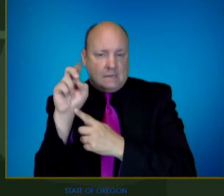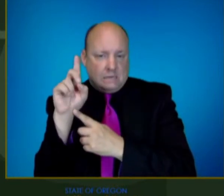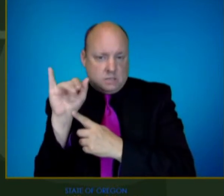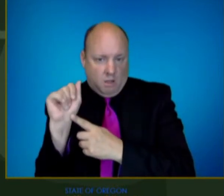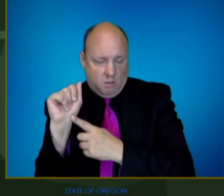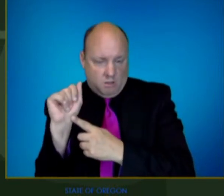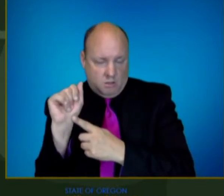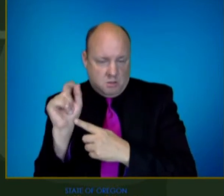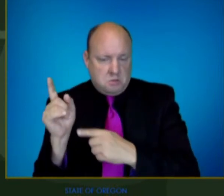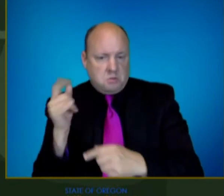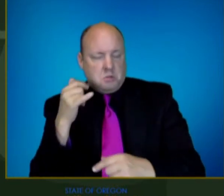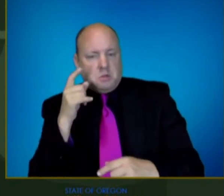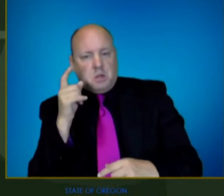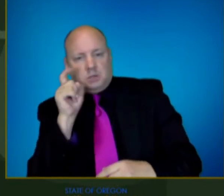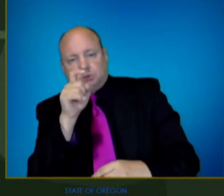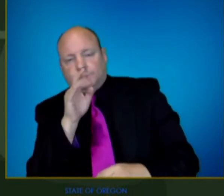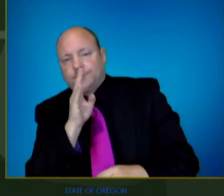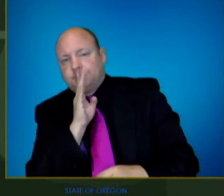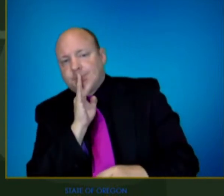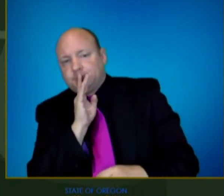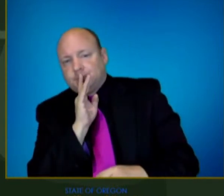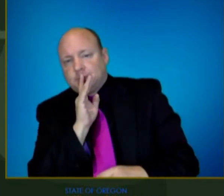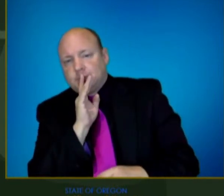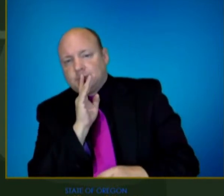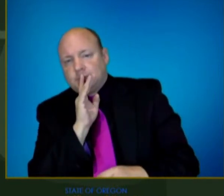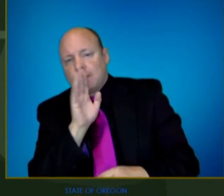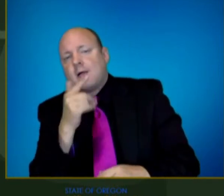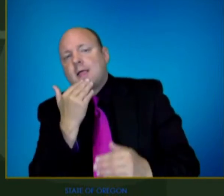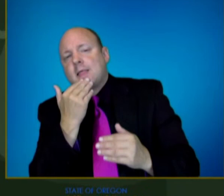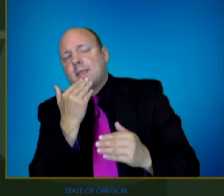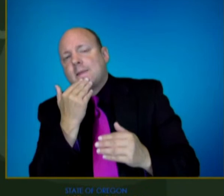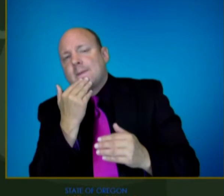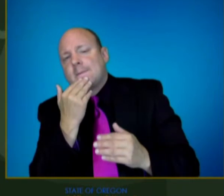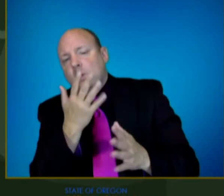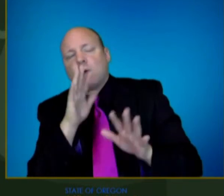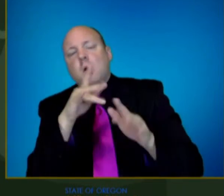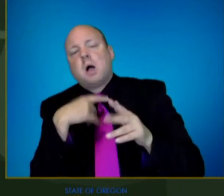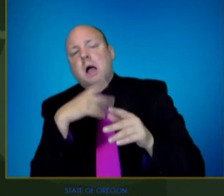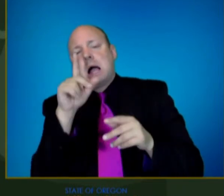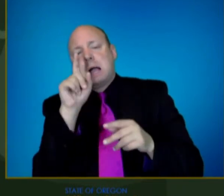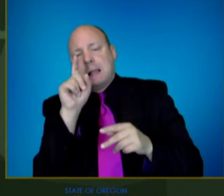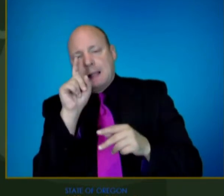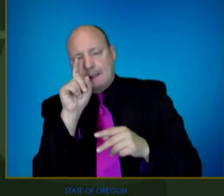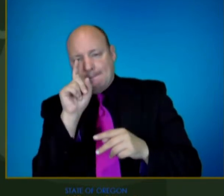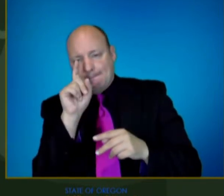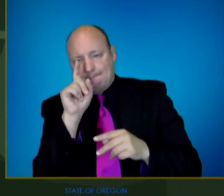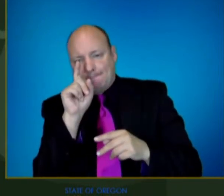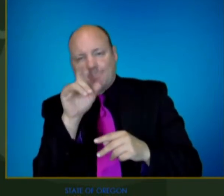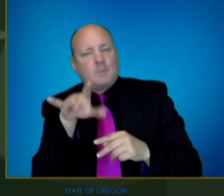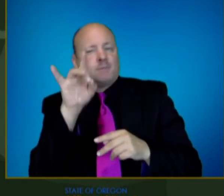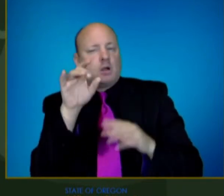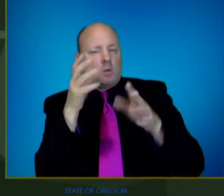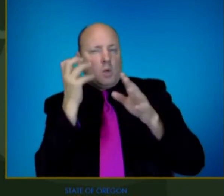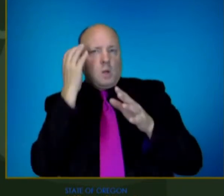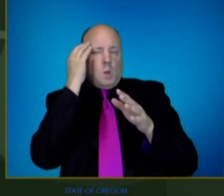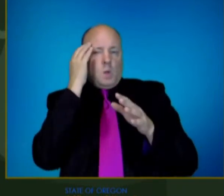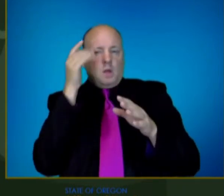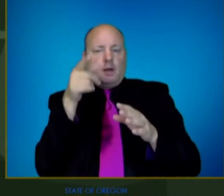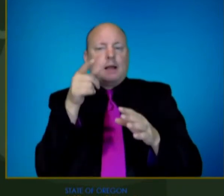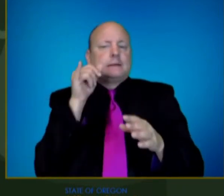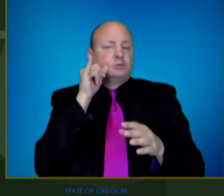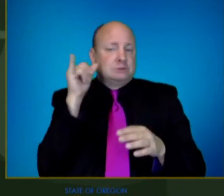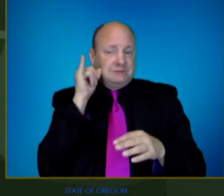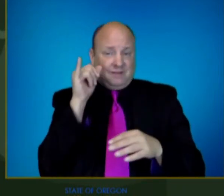Hi, thank you, Governor. I wanted to find out, yesterday during the OHSU briefing, they